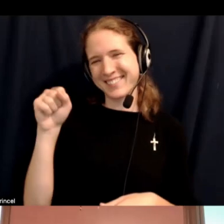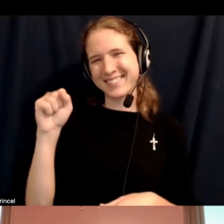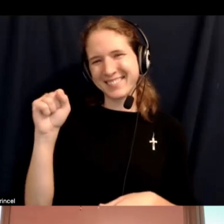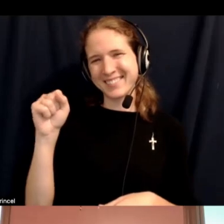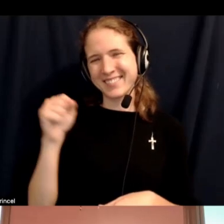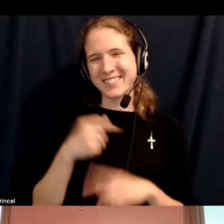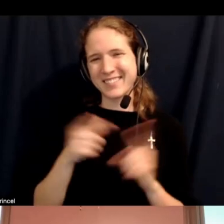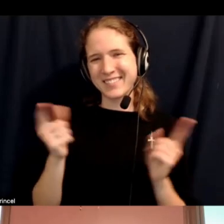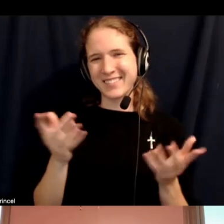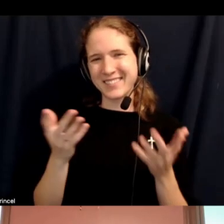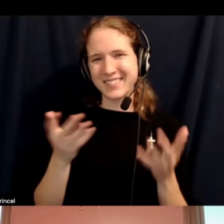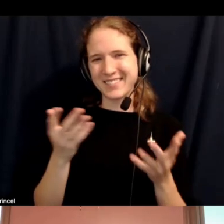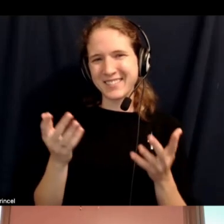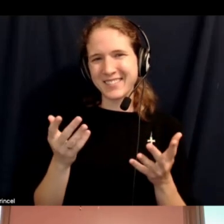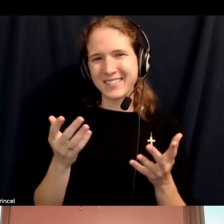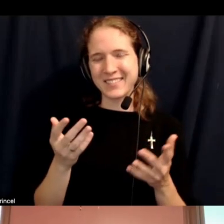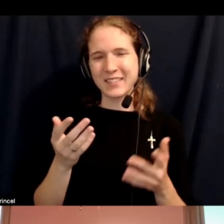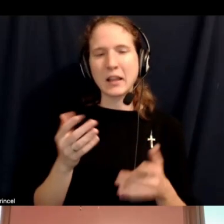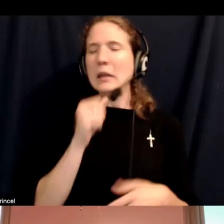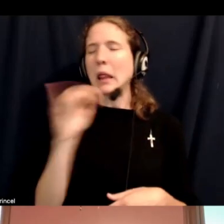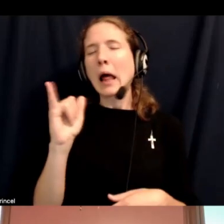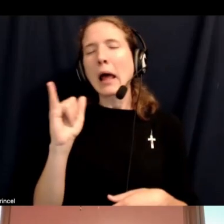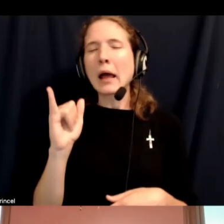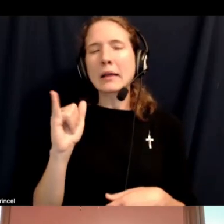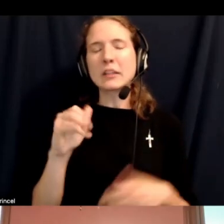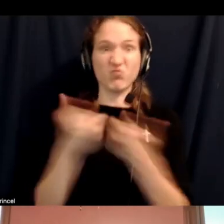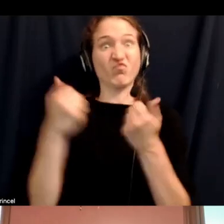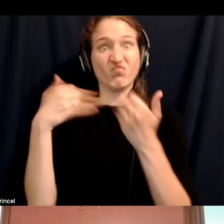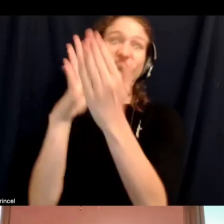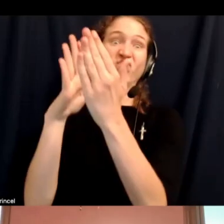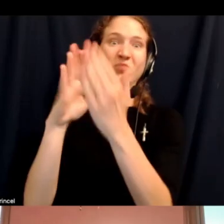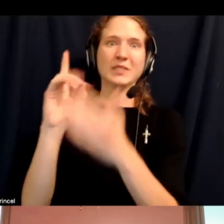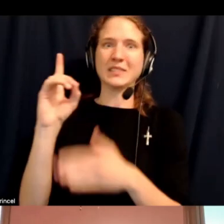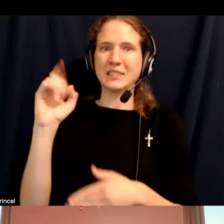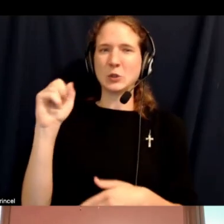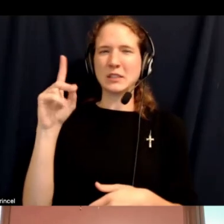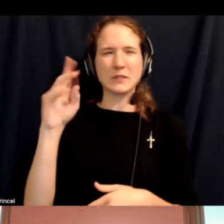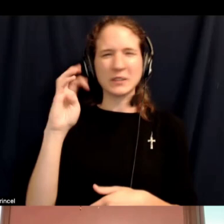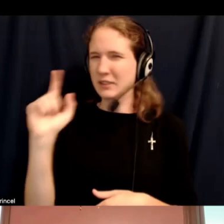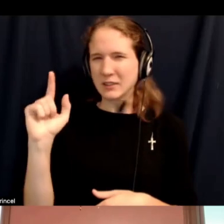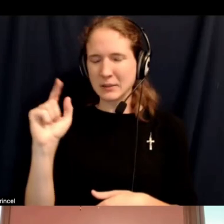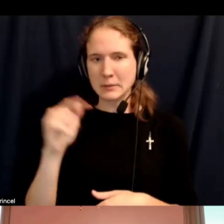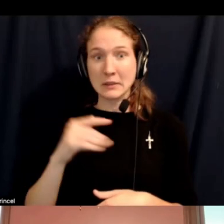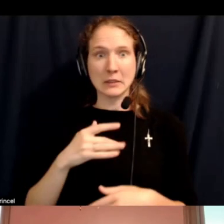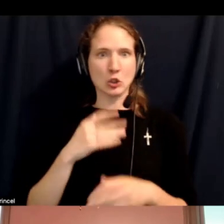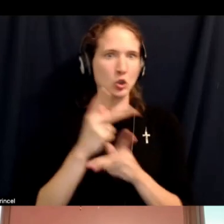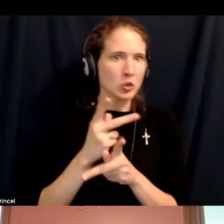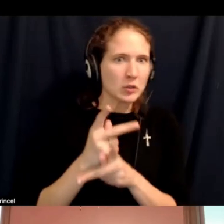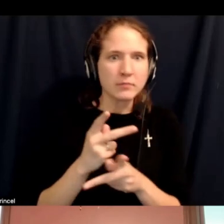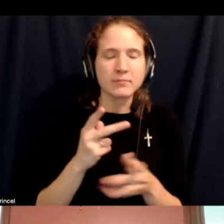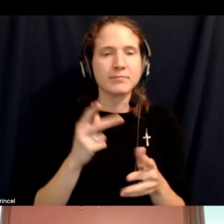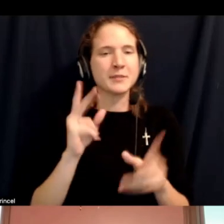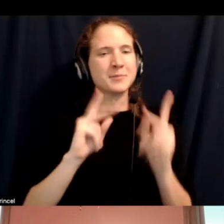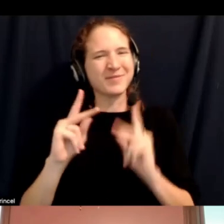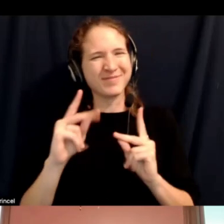I'm not a daredevil. I'm a very cautious person physically. Everyone makes fun of me. I don't like heights. I don't